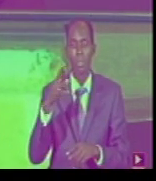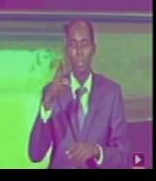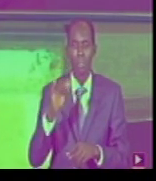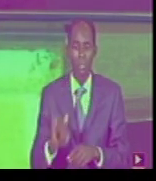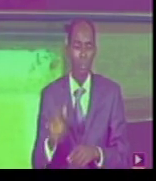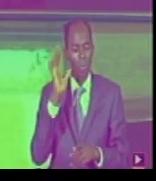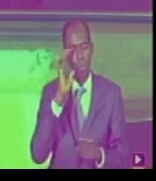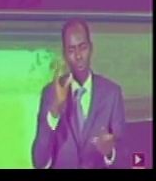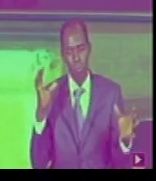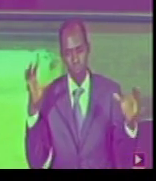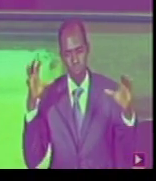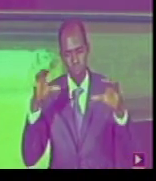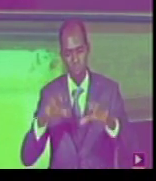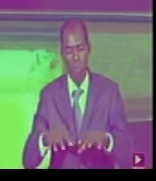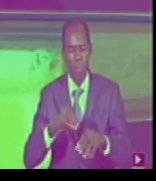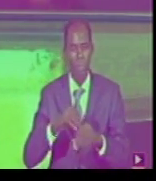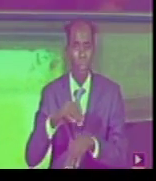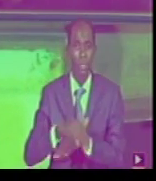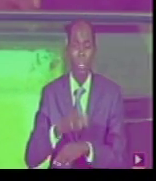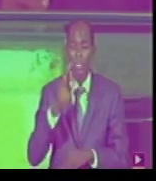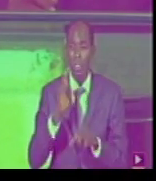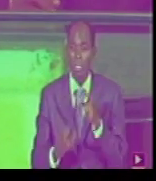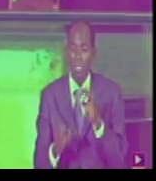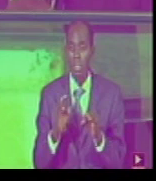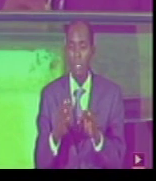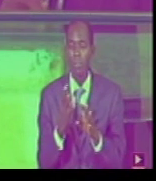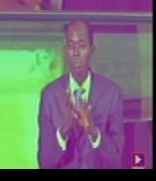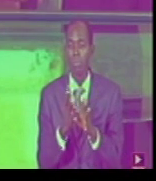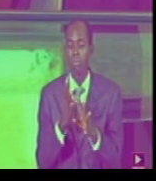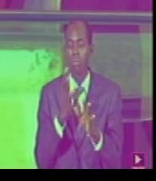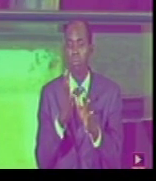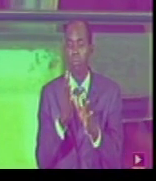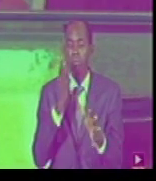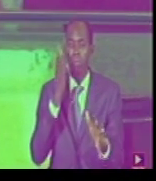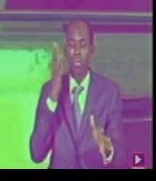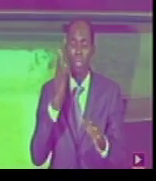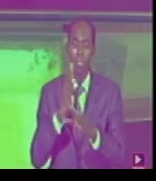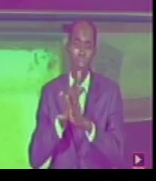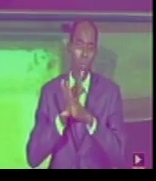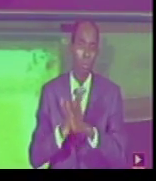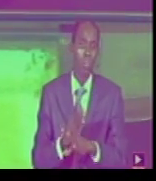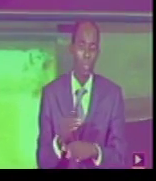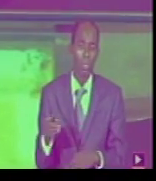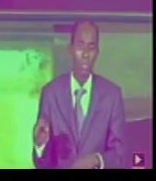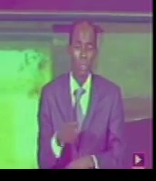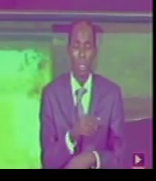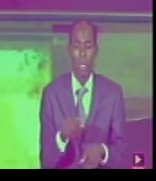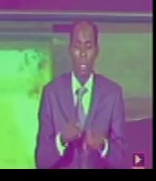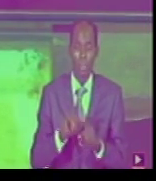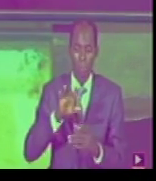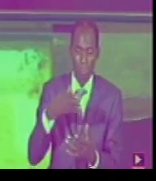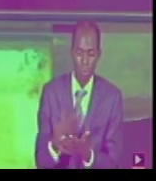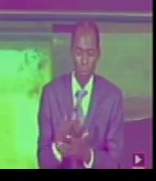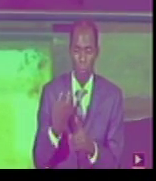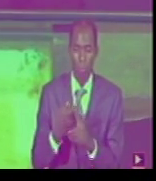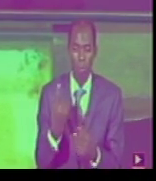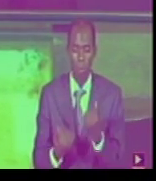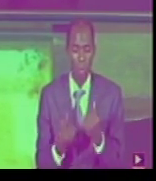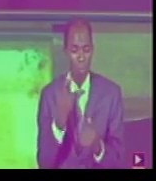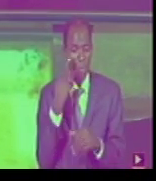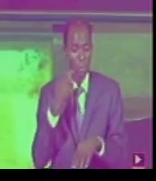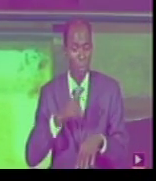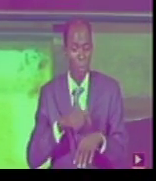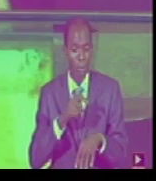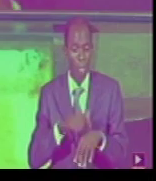the holdup delayed them as they got down from the bus and they looked at their time and they said crosses